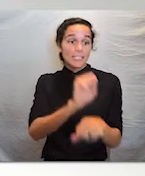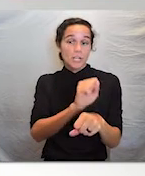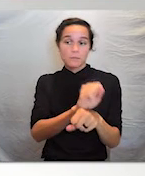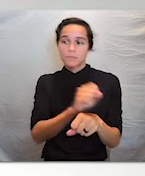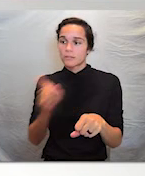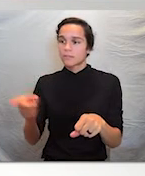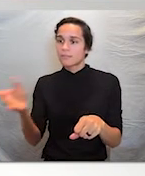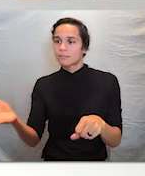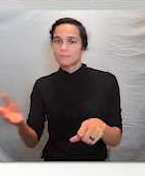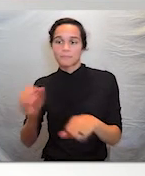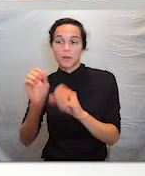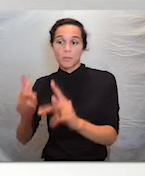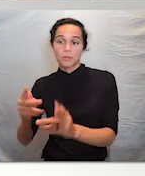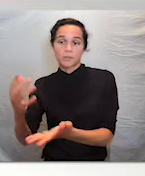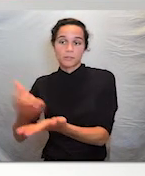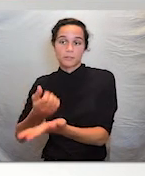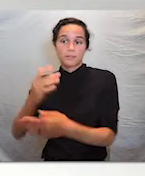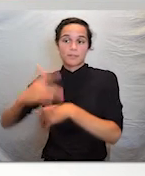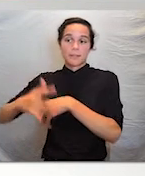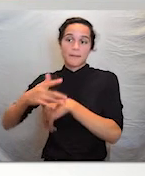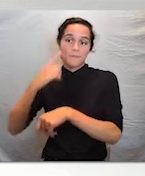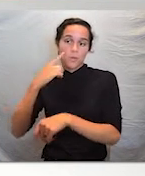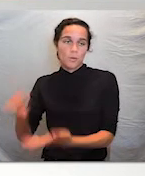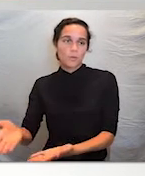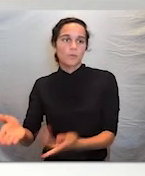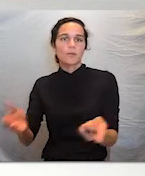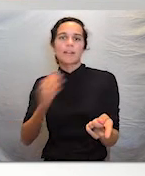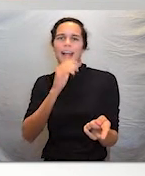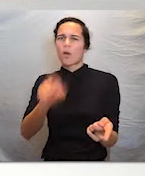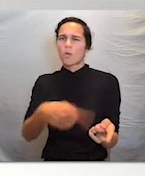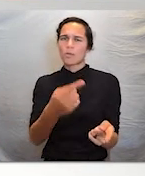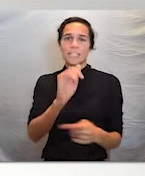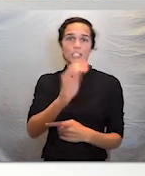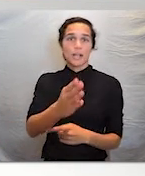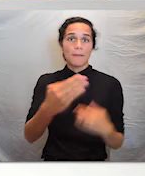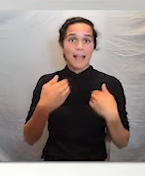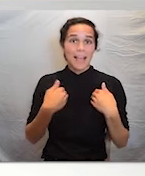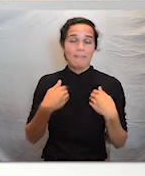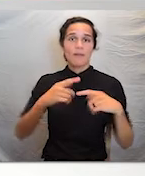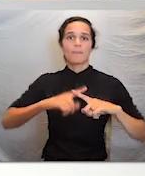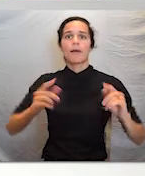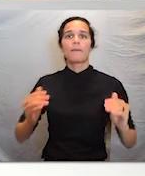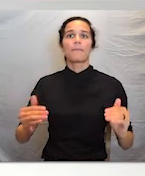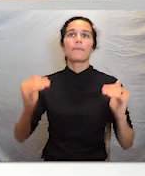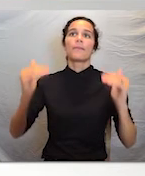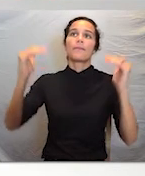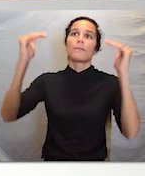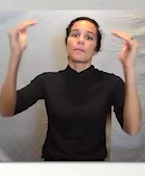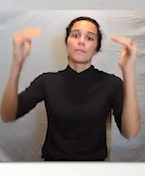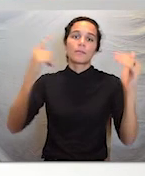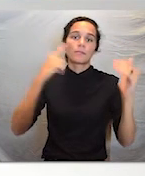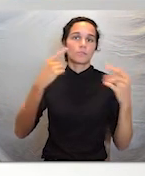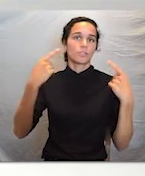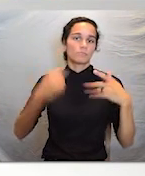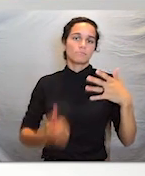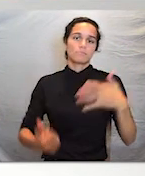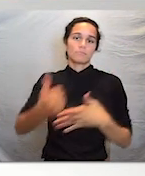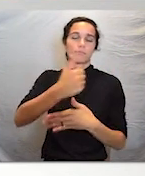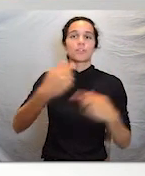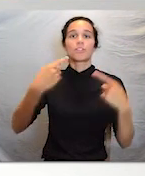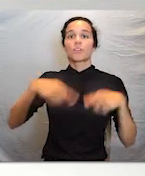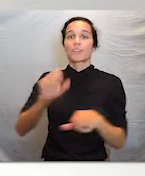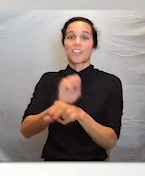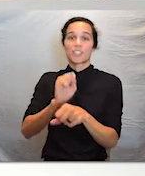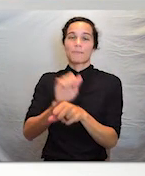shot, allowing them to not just have a job, but to advance in the job is so important. I